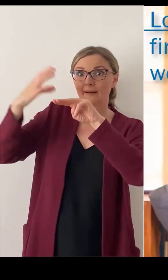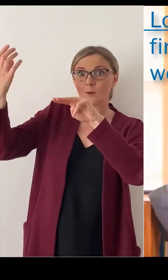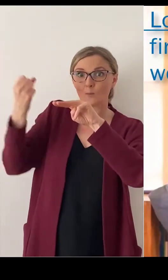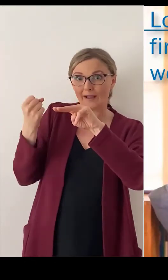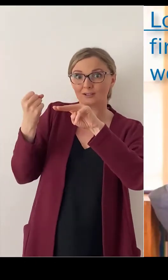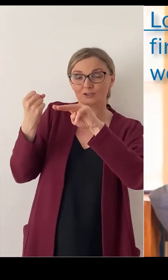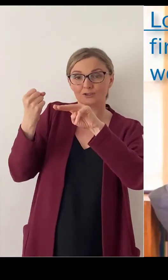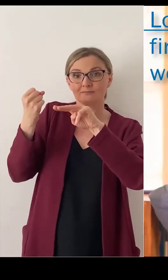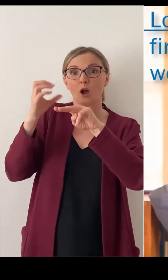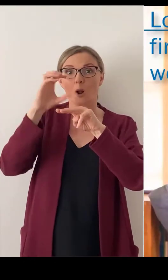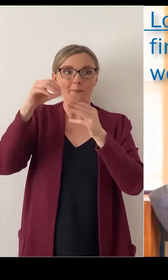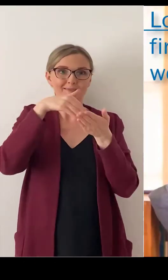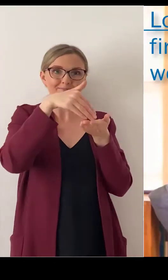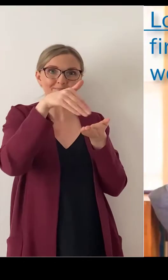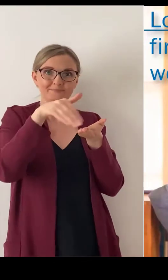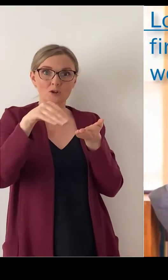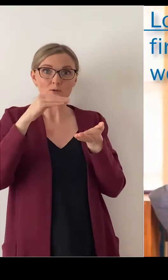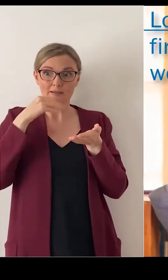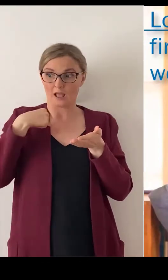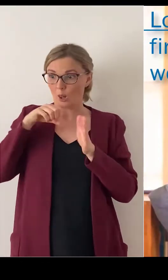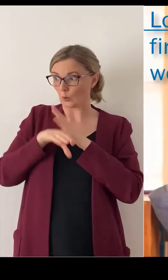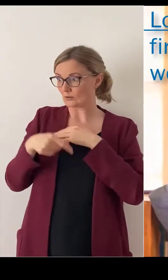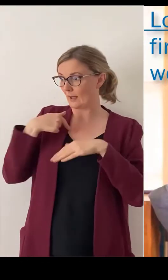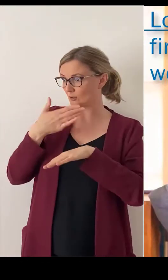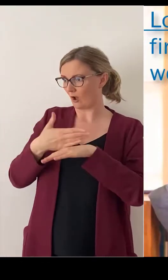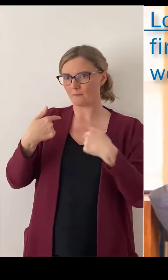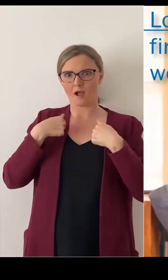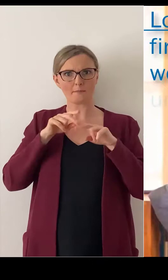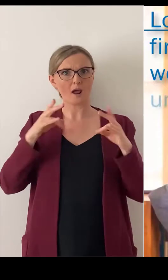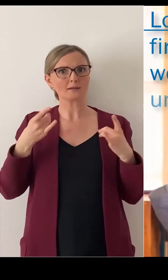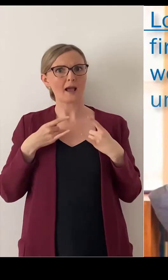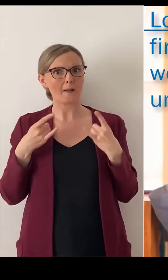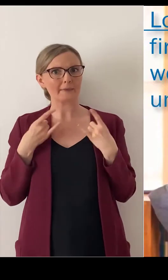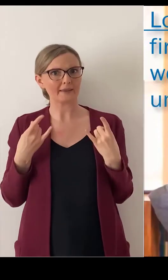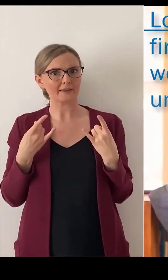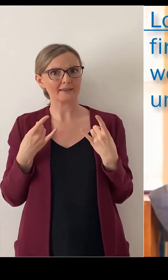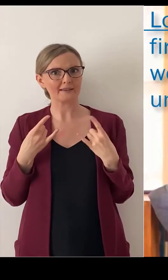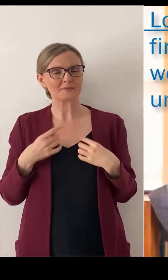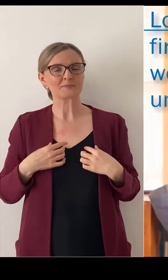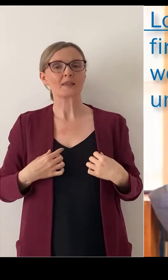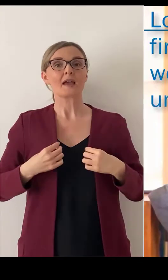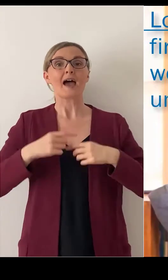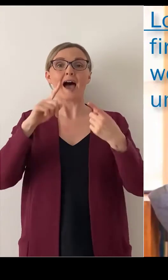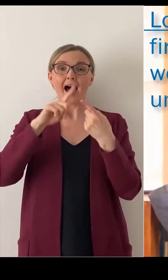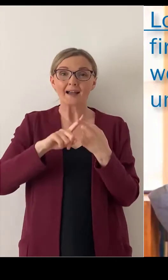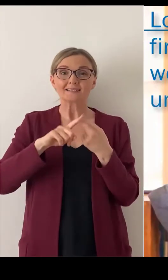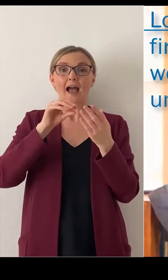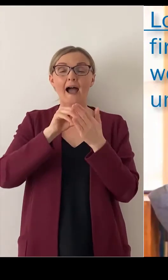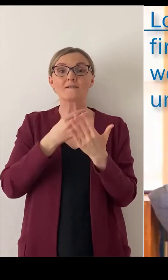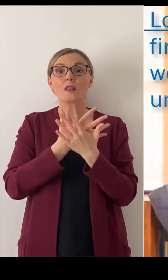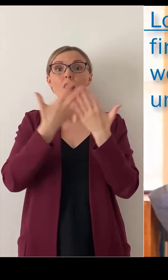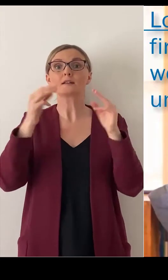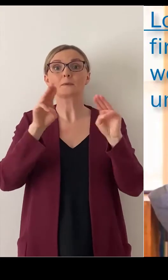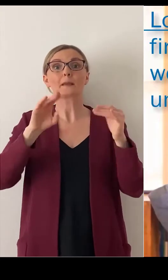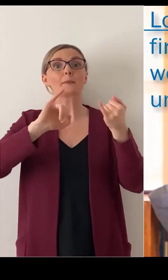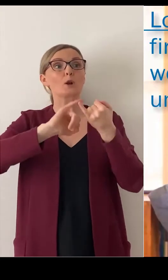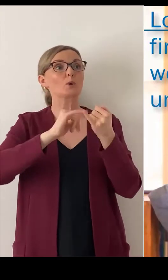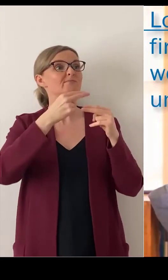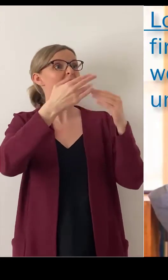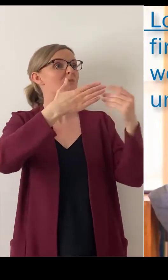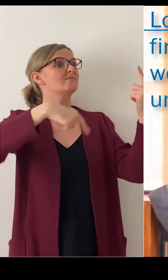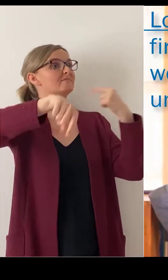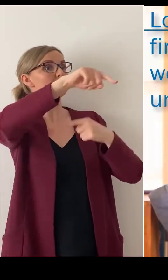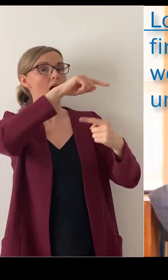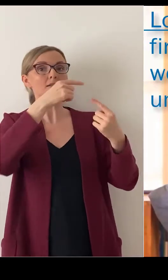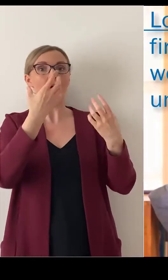are unhappy. And actually, there is also all these people who are unemployed, who are searching for a job